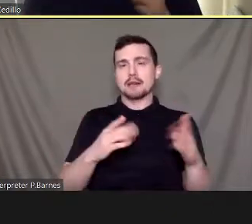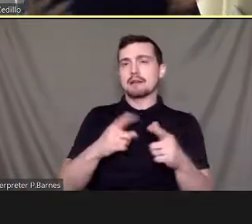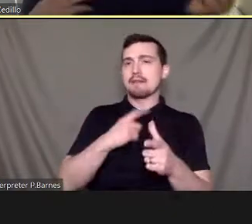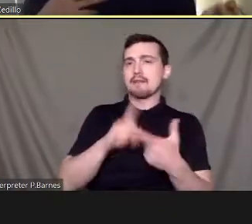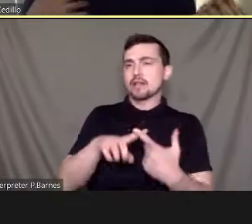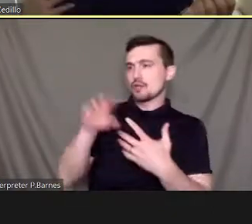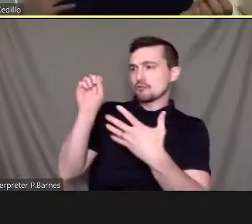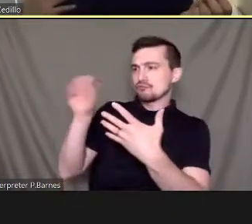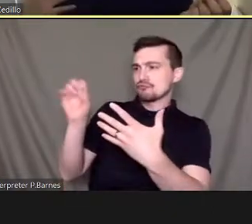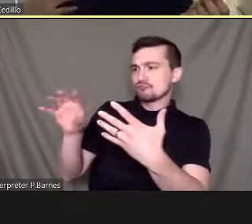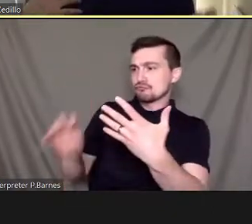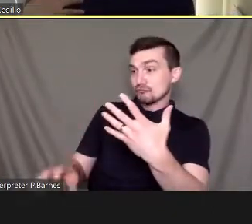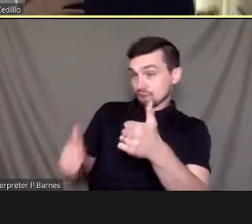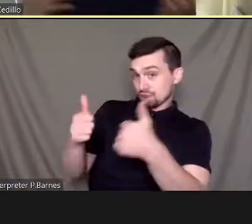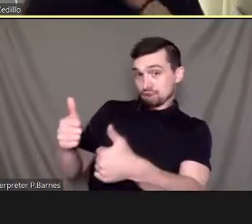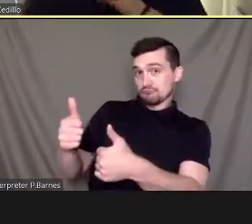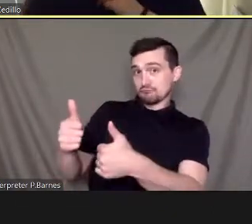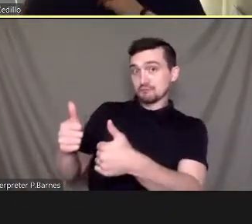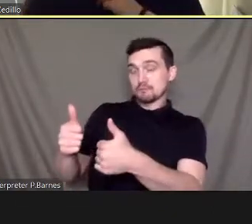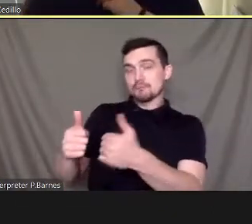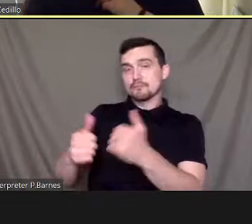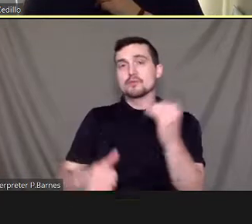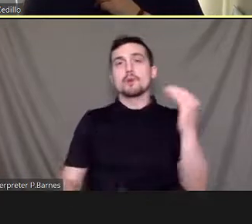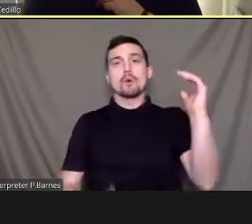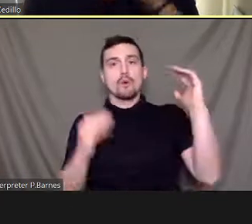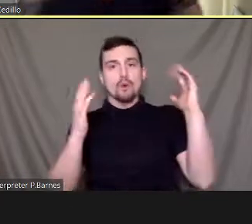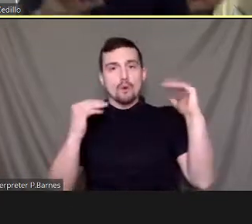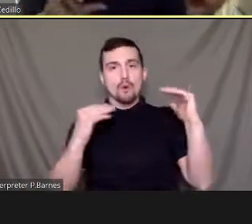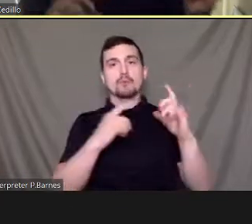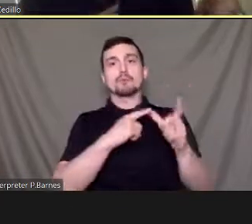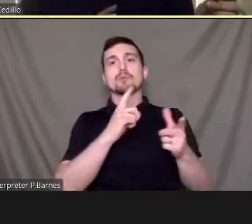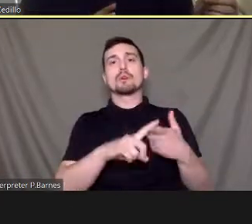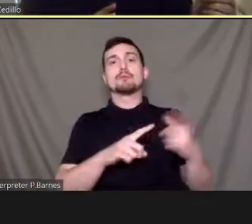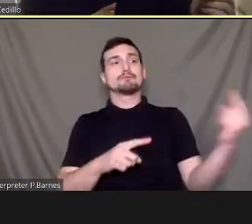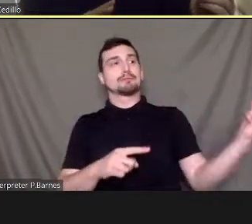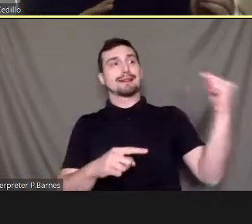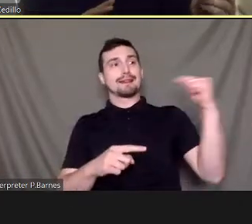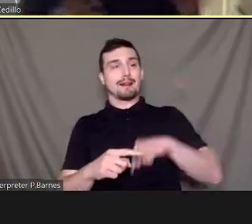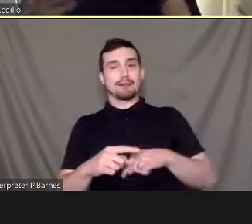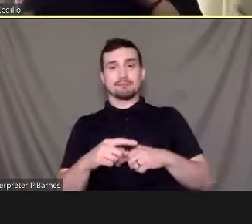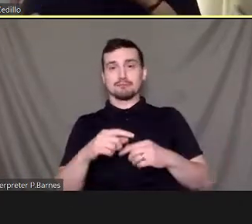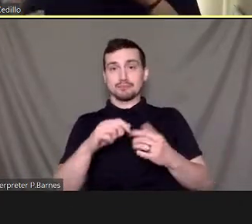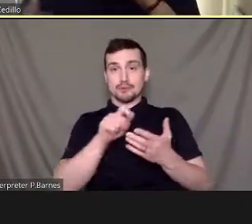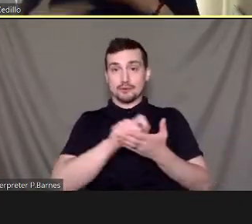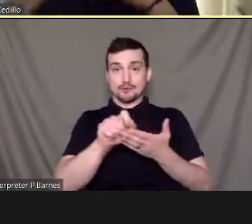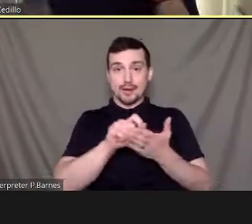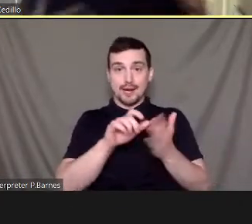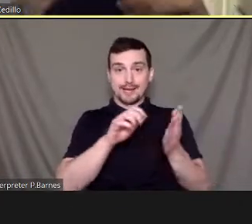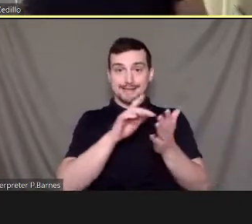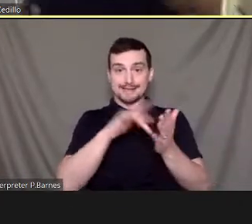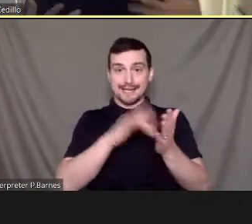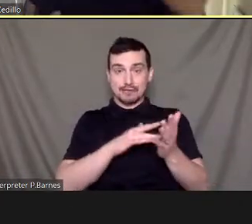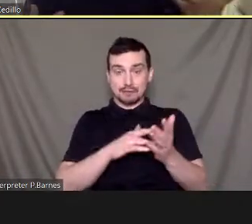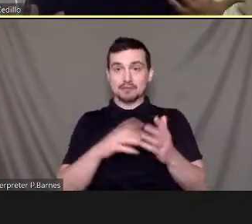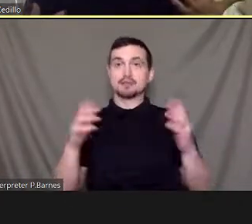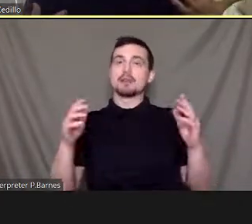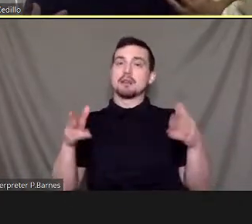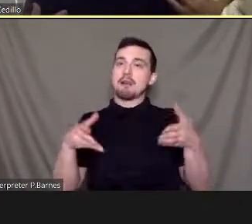I'm hoping that when the student goes to the Writing Center, it allows the consultant to not have